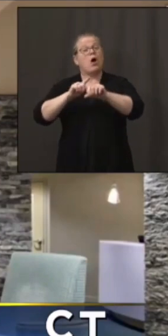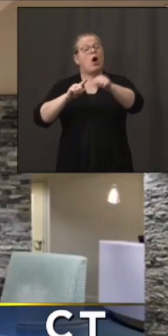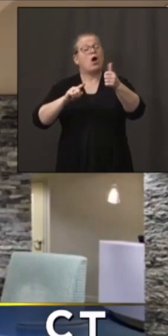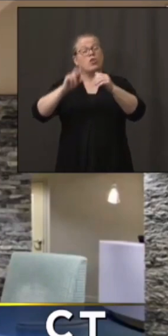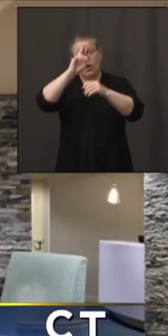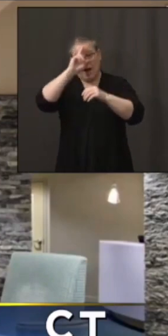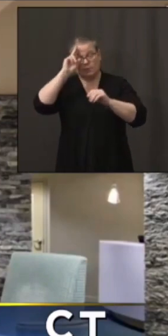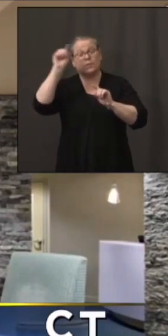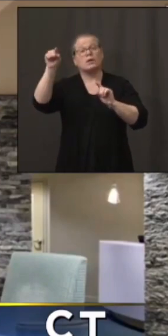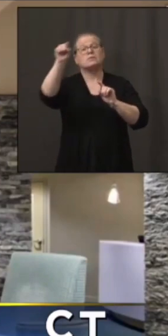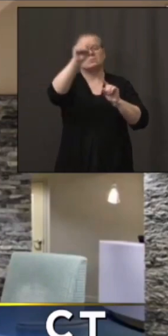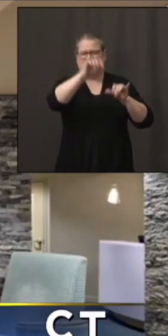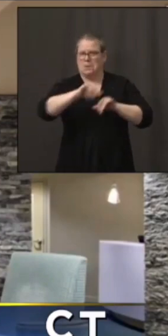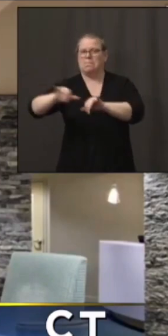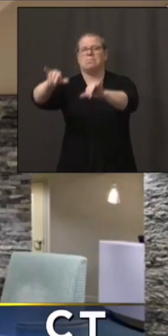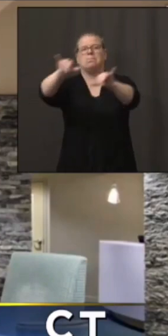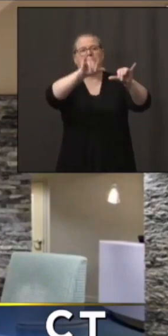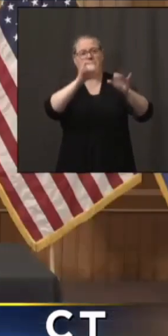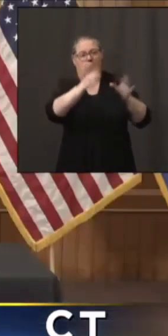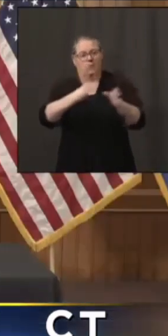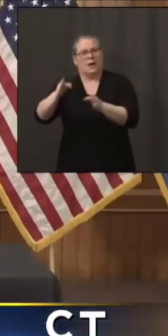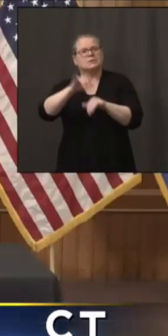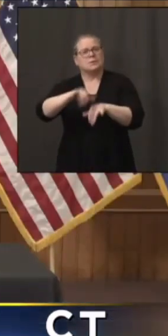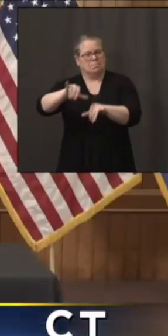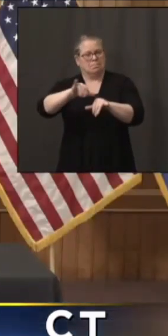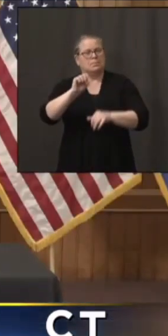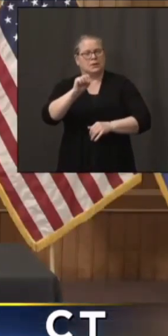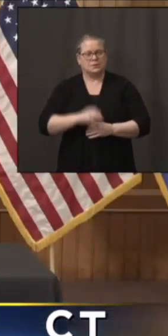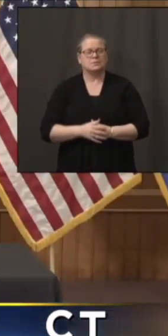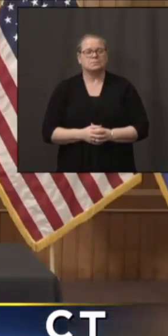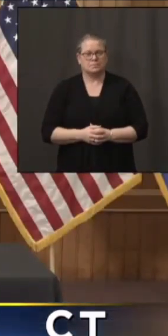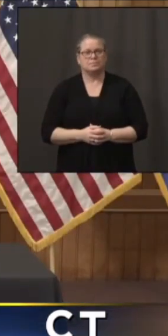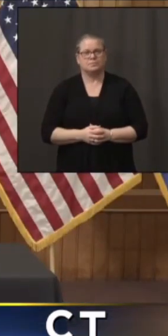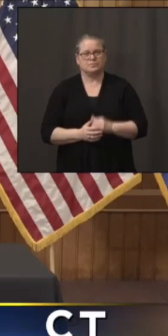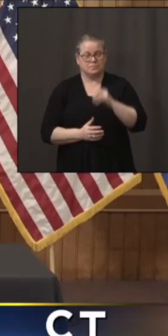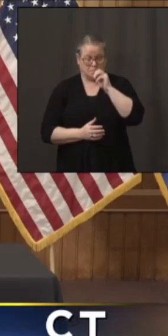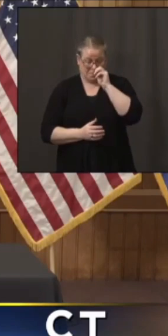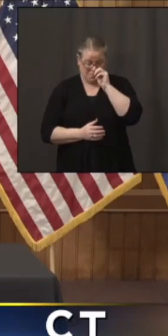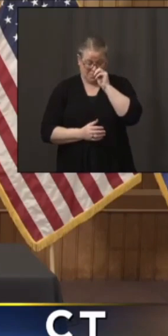similar approach. Okay, thank you very much.